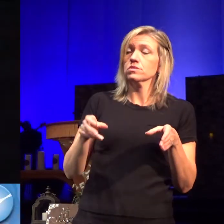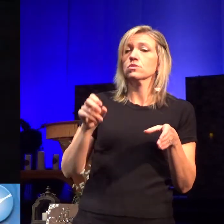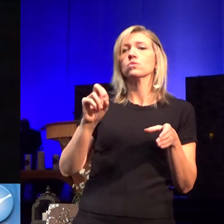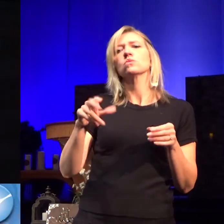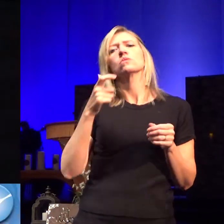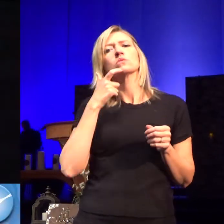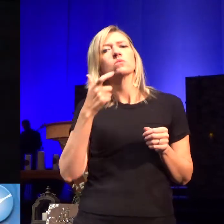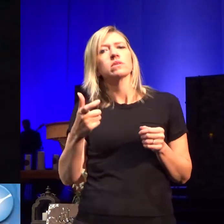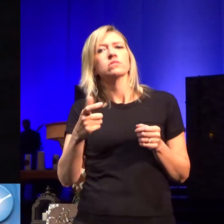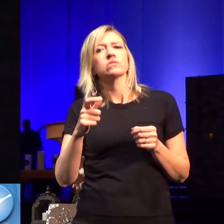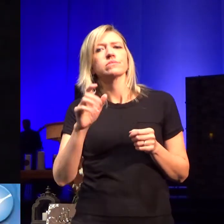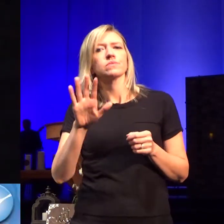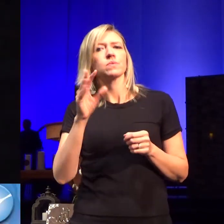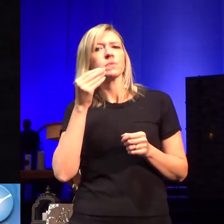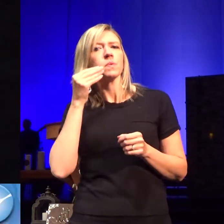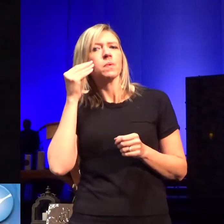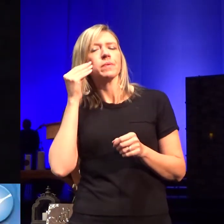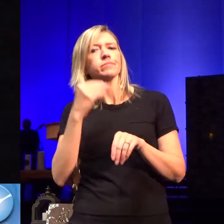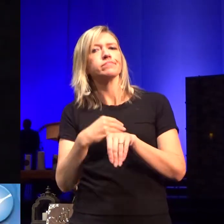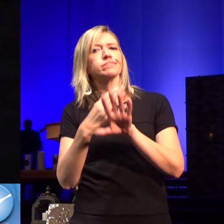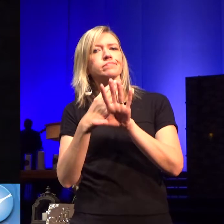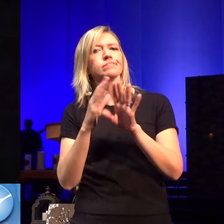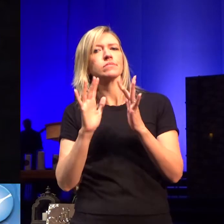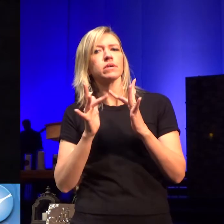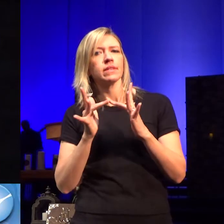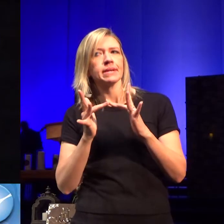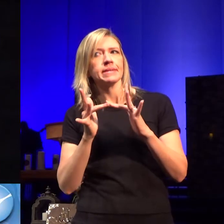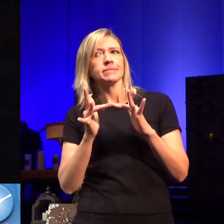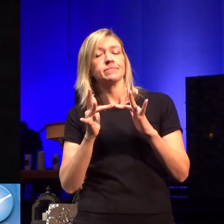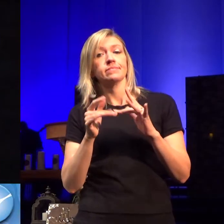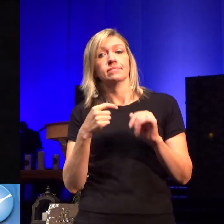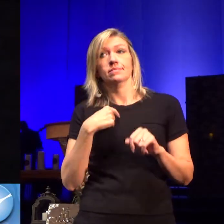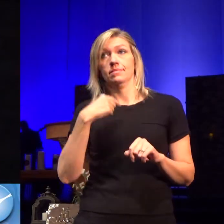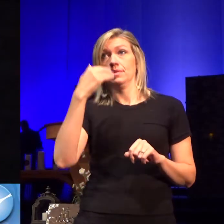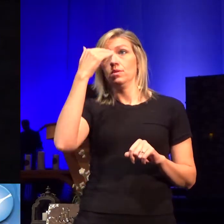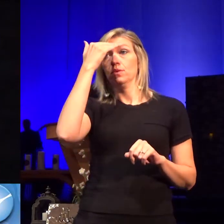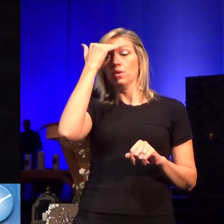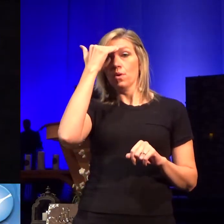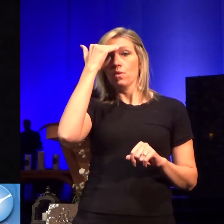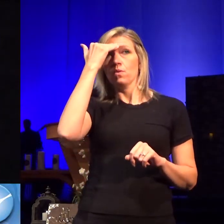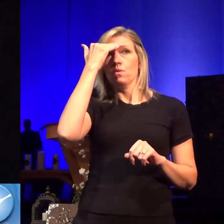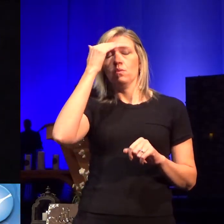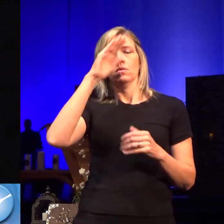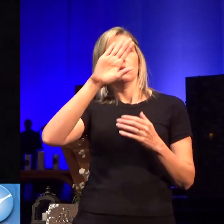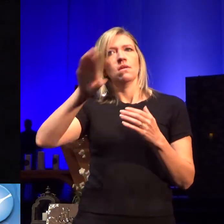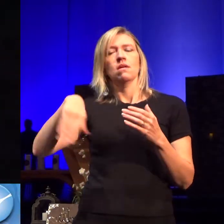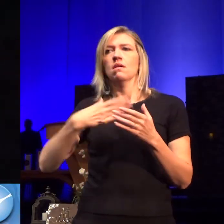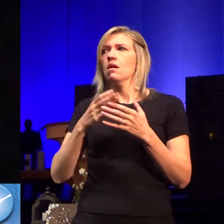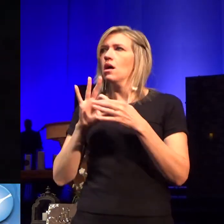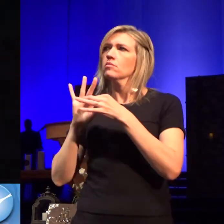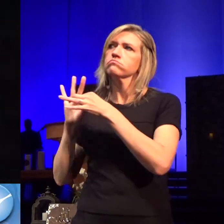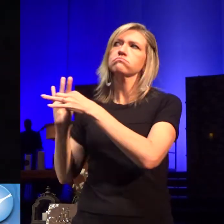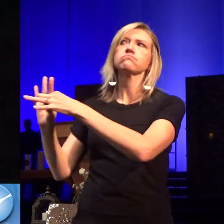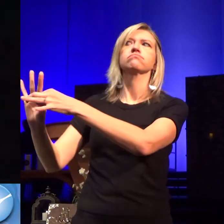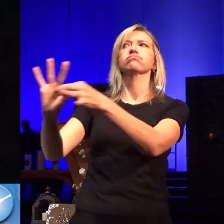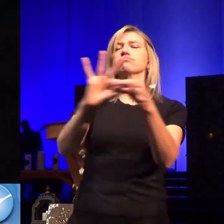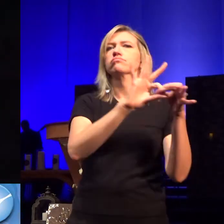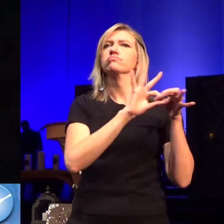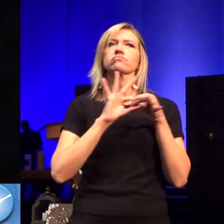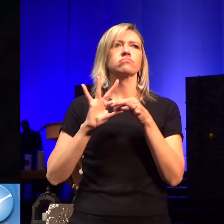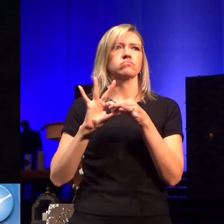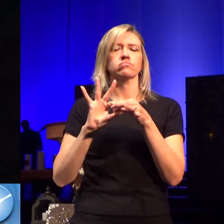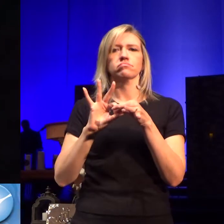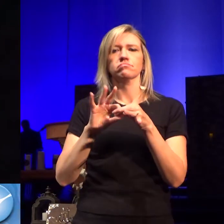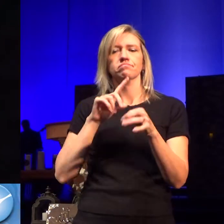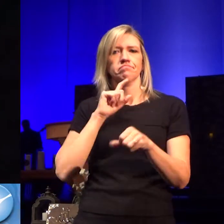or watching from home online. What I know is that we are all connected.